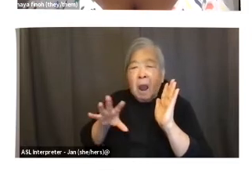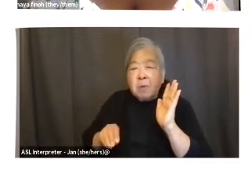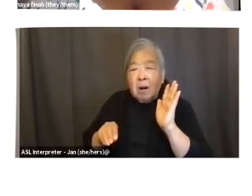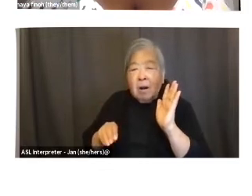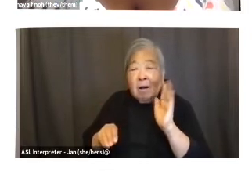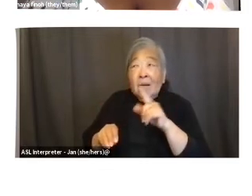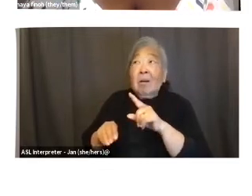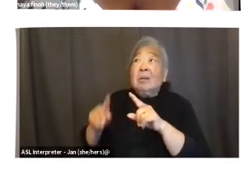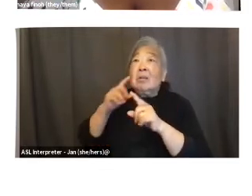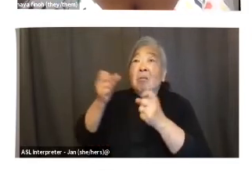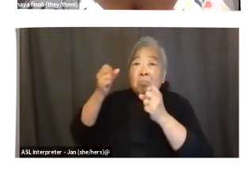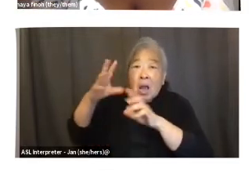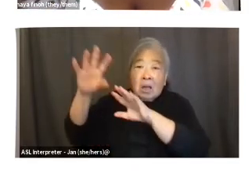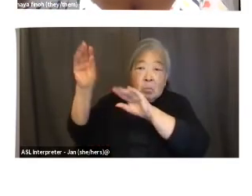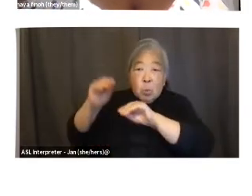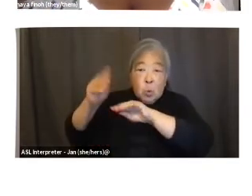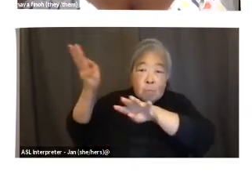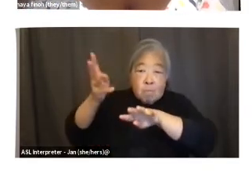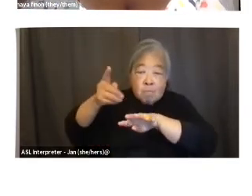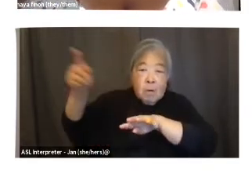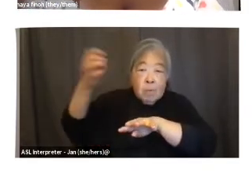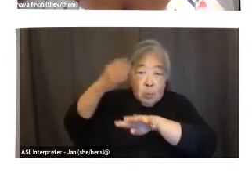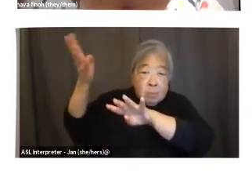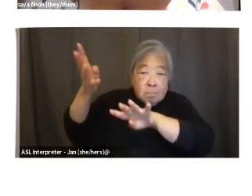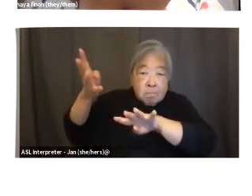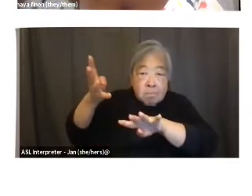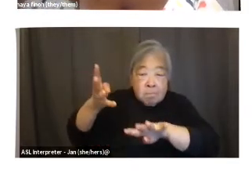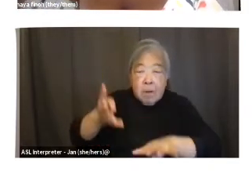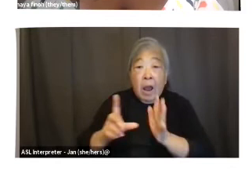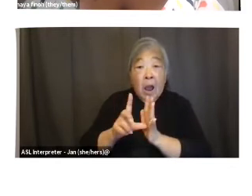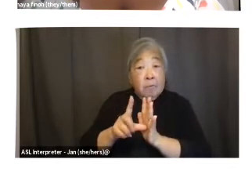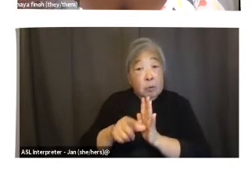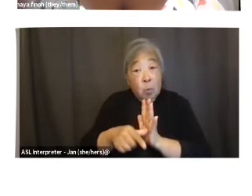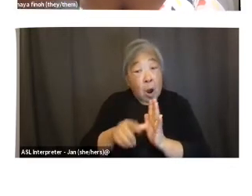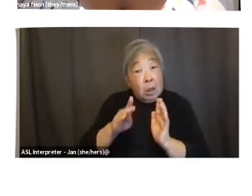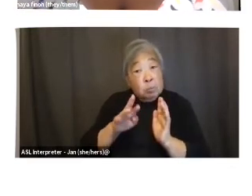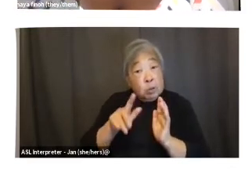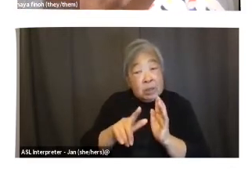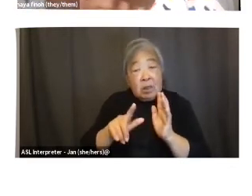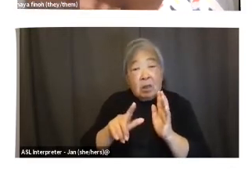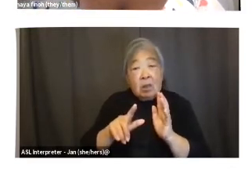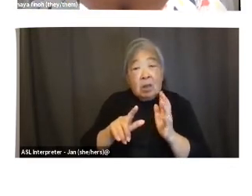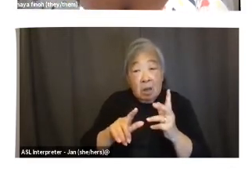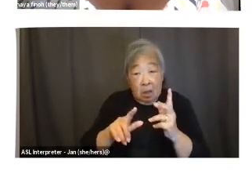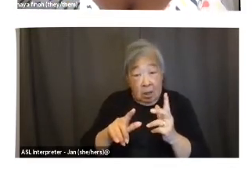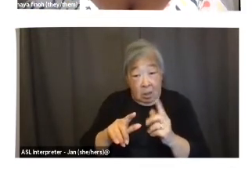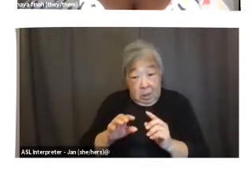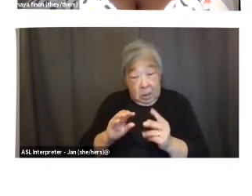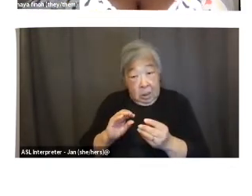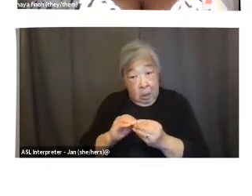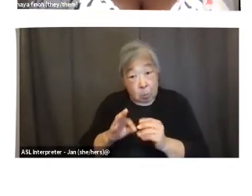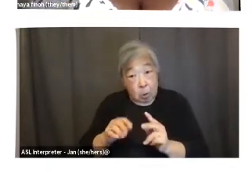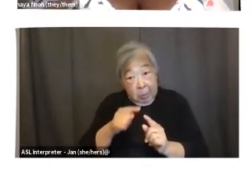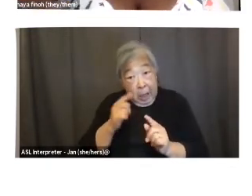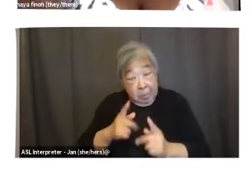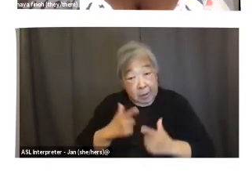white people in a few generations, Blackness could eventually be diluted and cleansed away. Some of the language